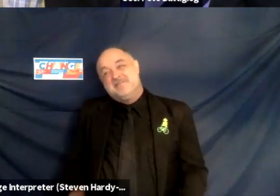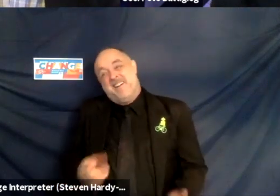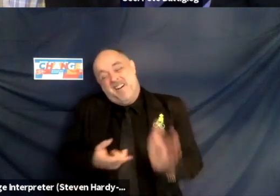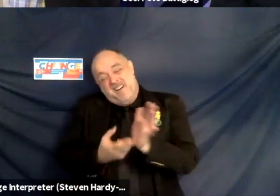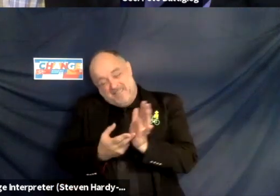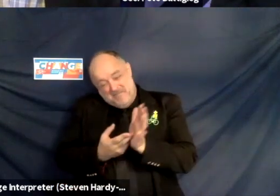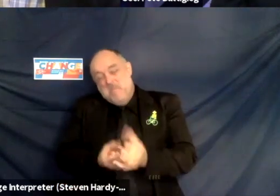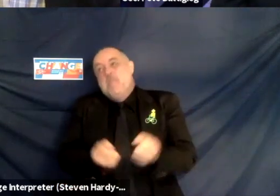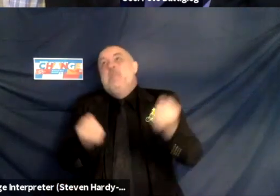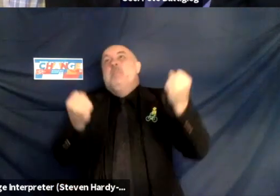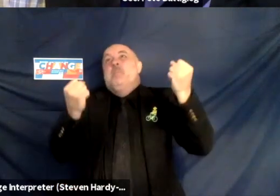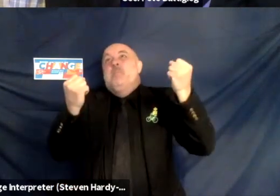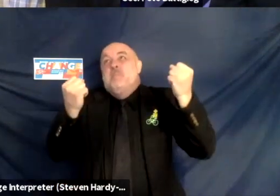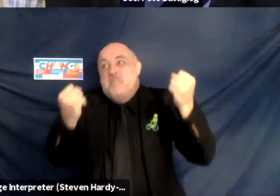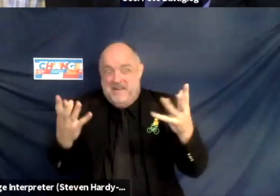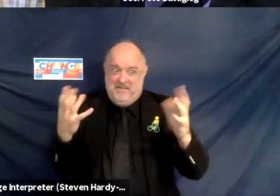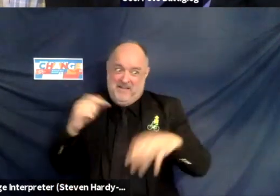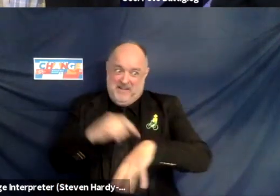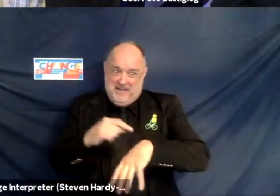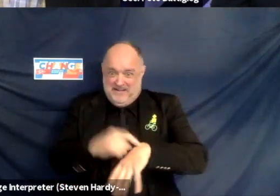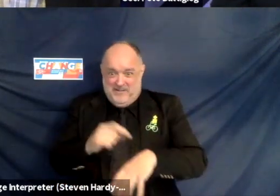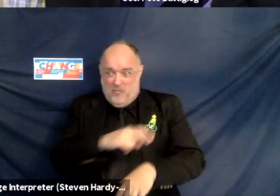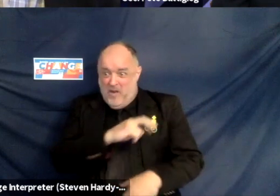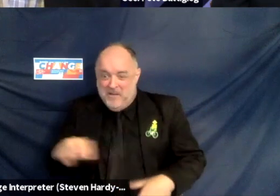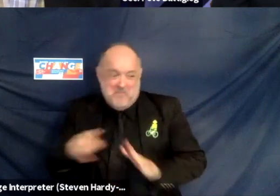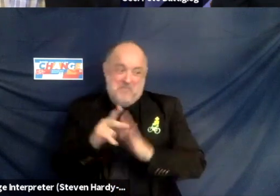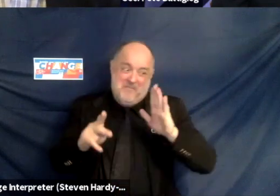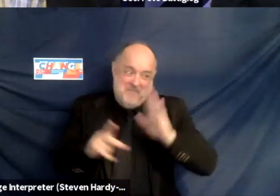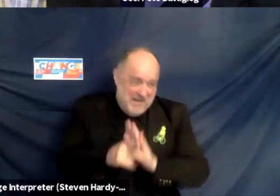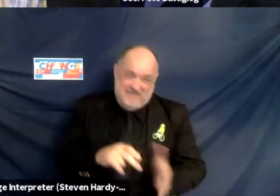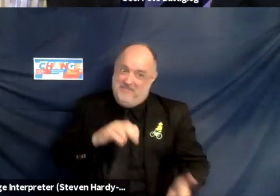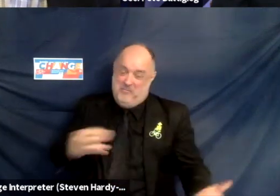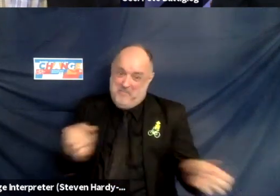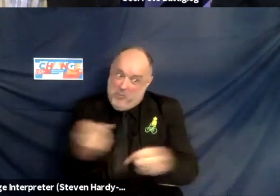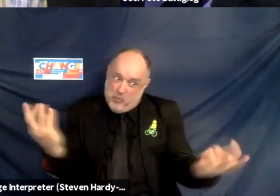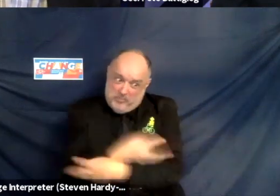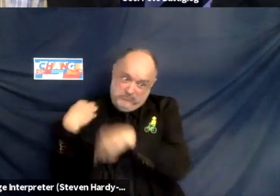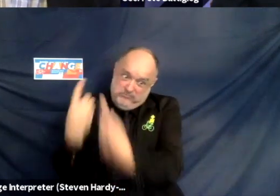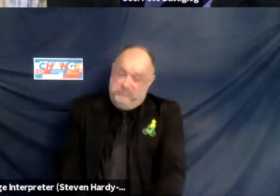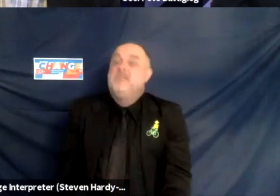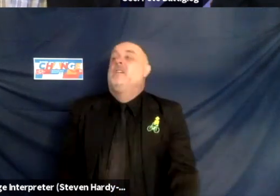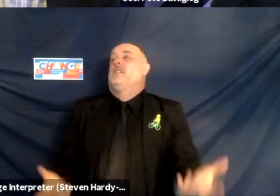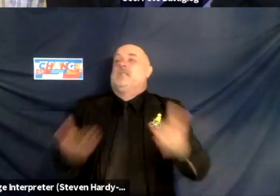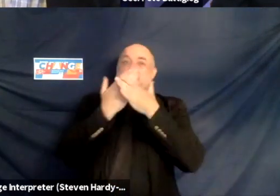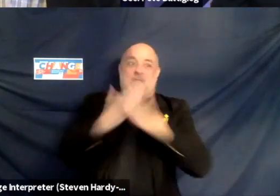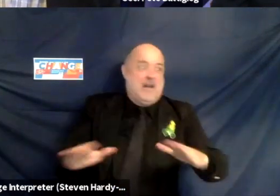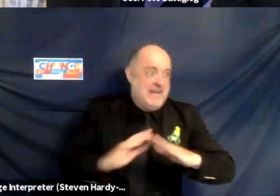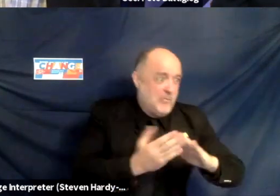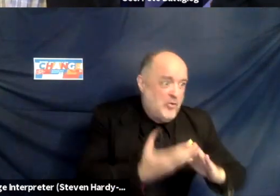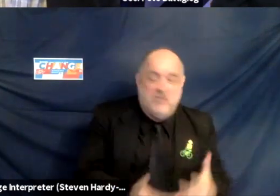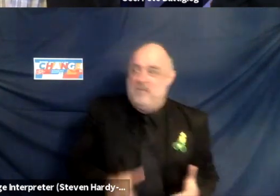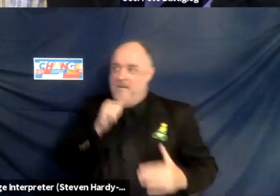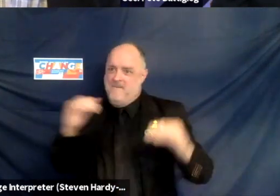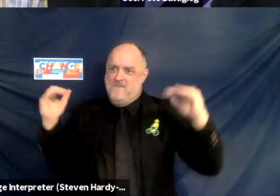federal transportation policies made it worse, in reinforcing racial and economic inequality, dividing and isolating neighborhoods, putting people